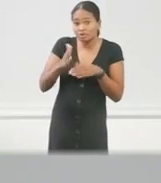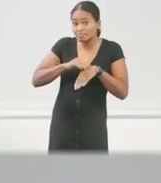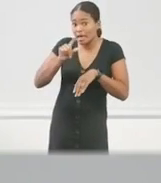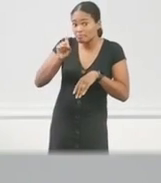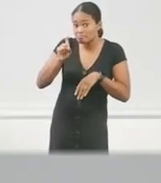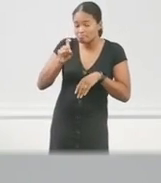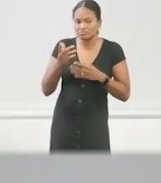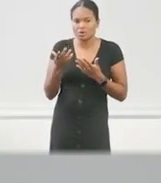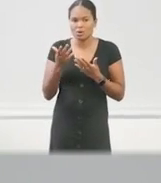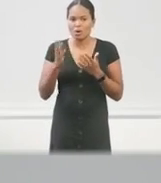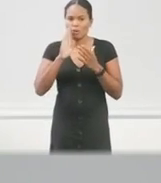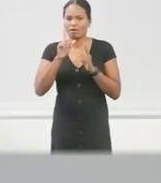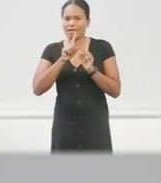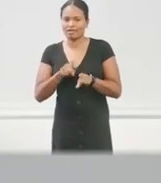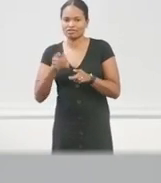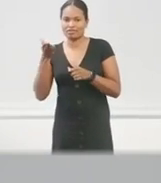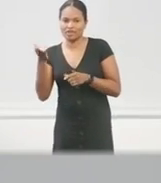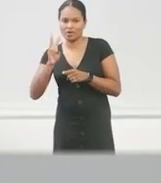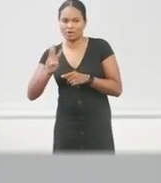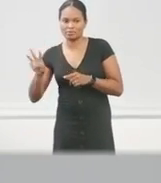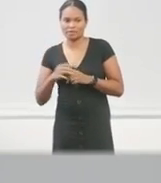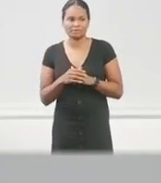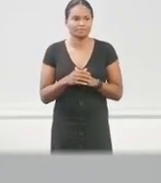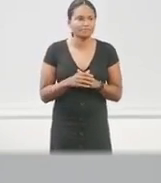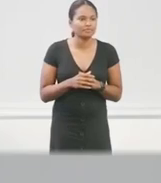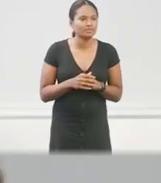Yeah. Yeah.